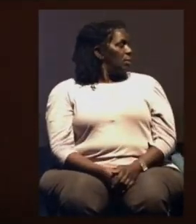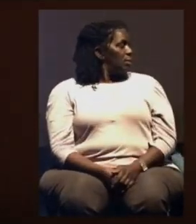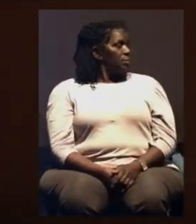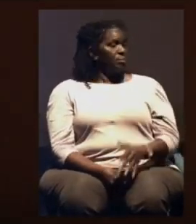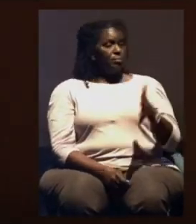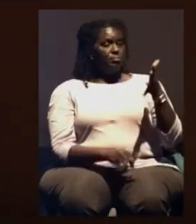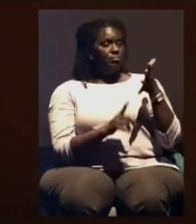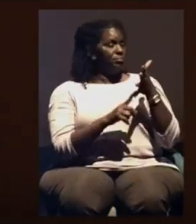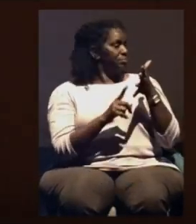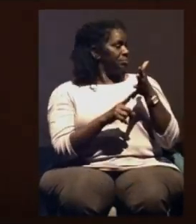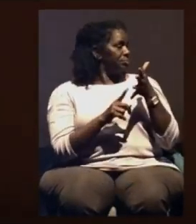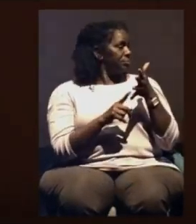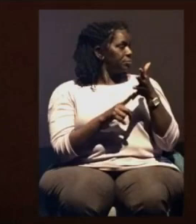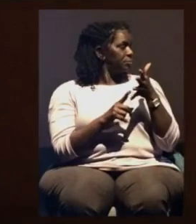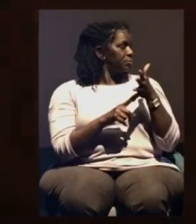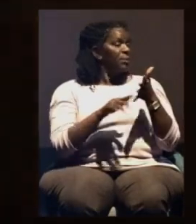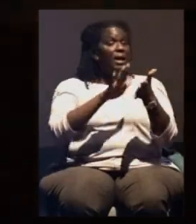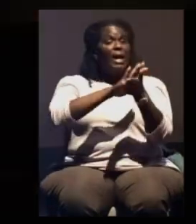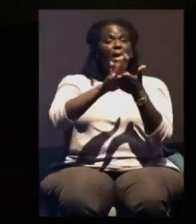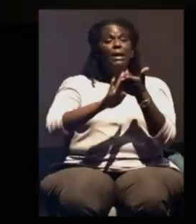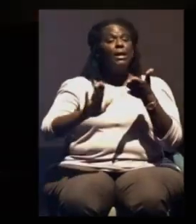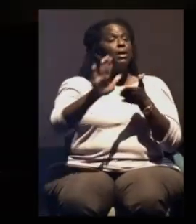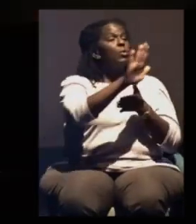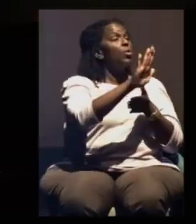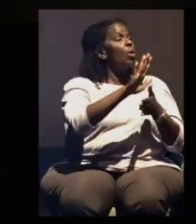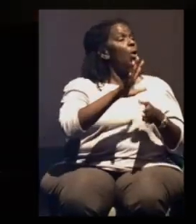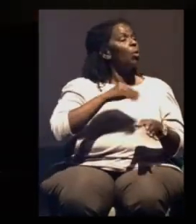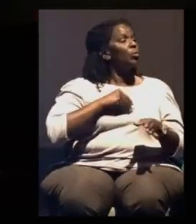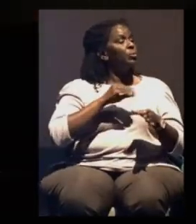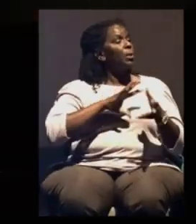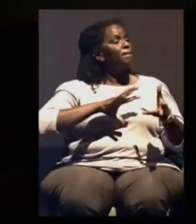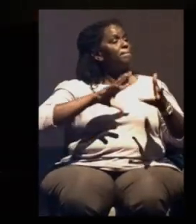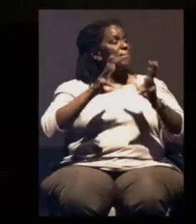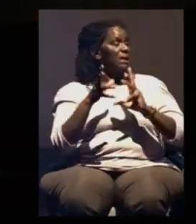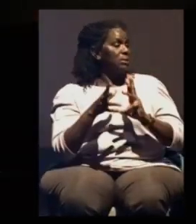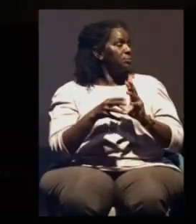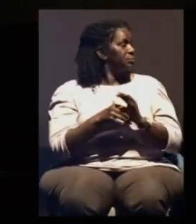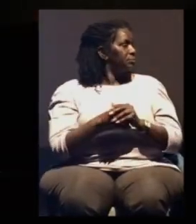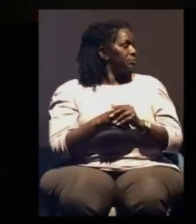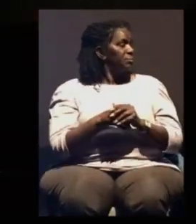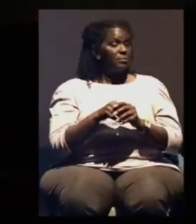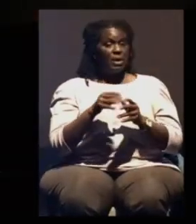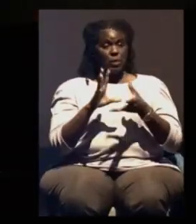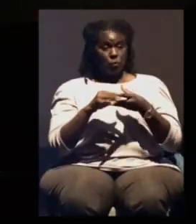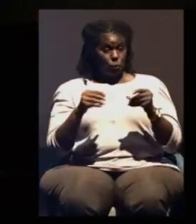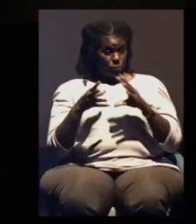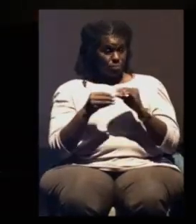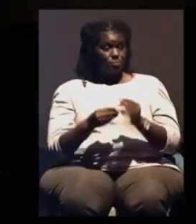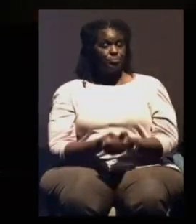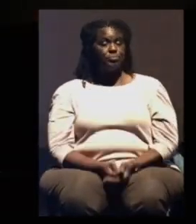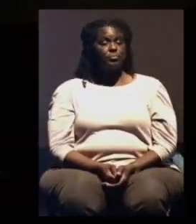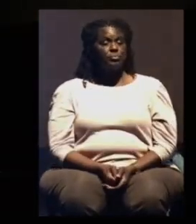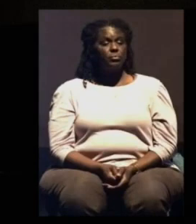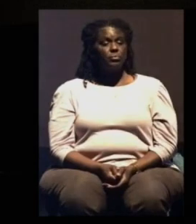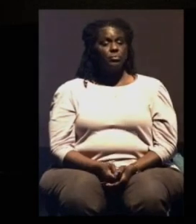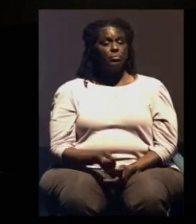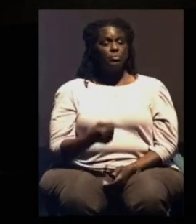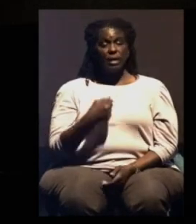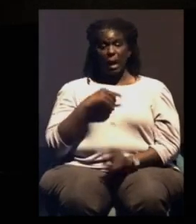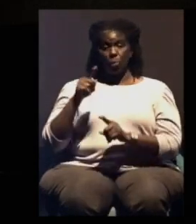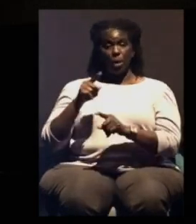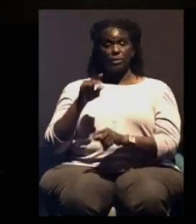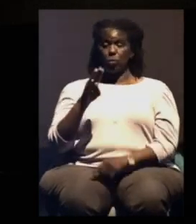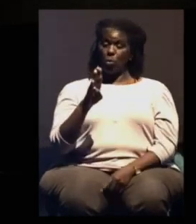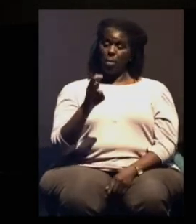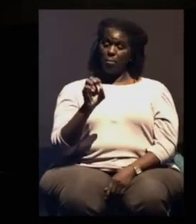Number five, clean up your own messes. Now, this is a story. I was at a benefit one night,